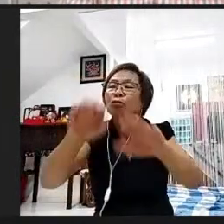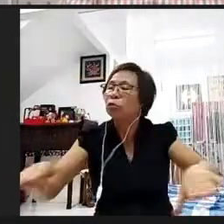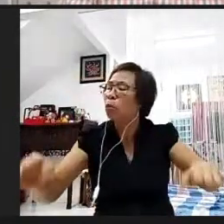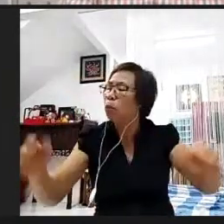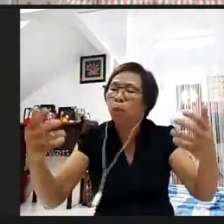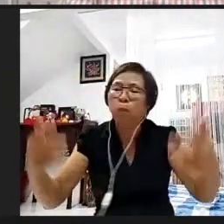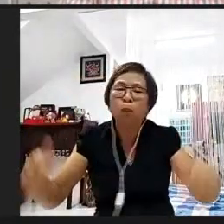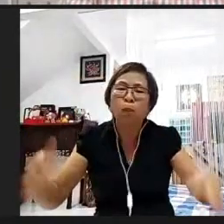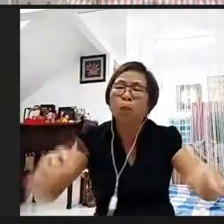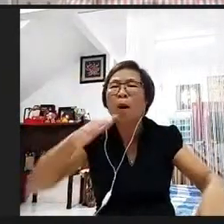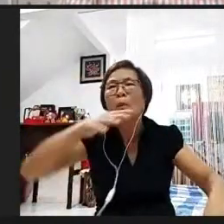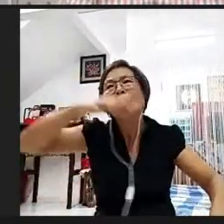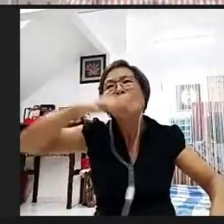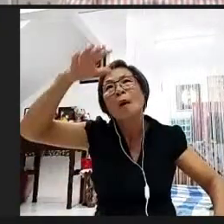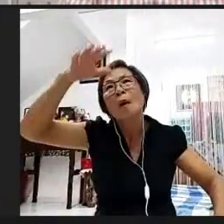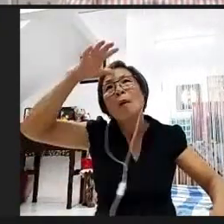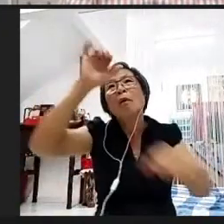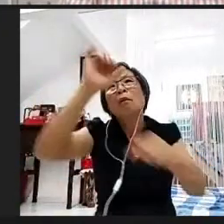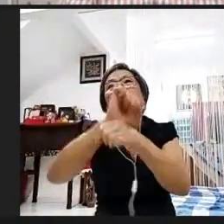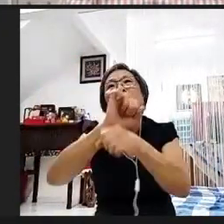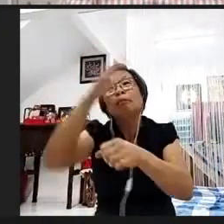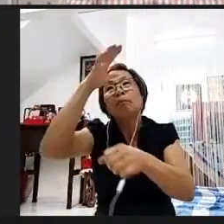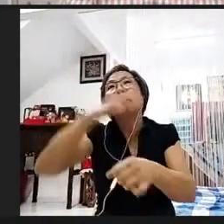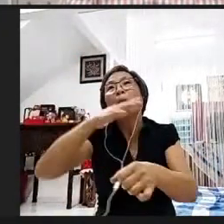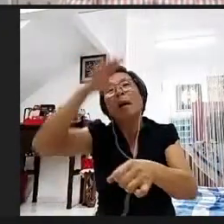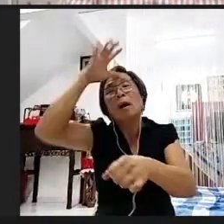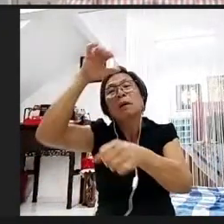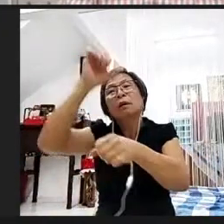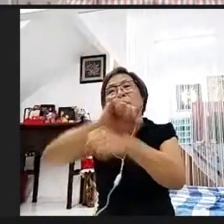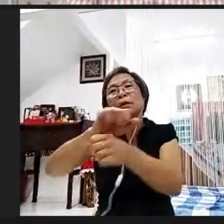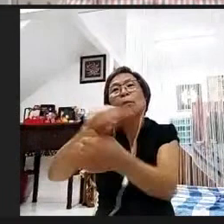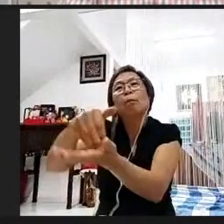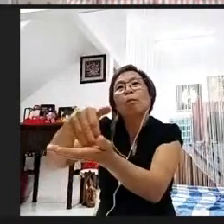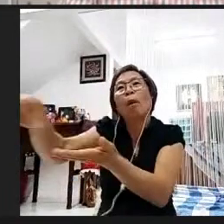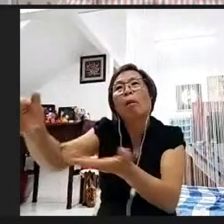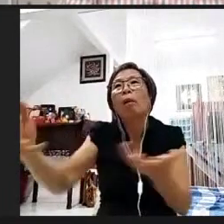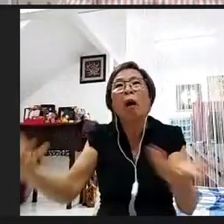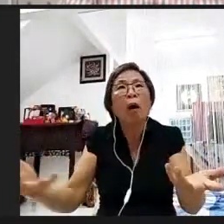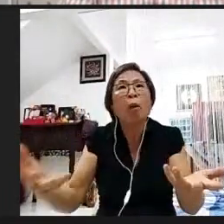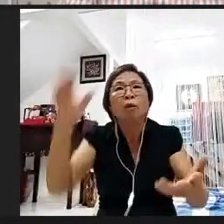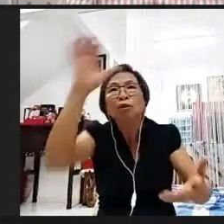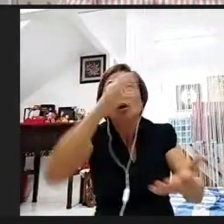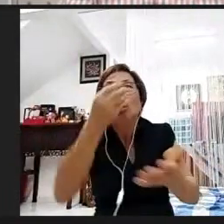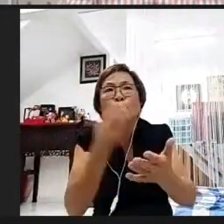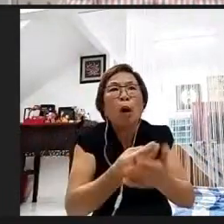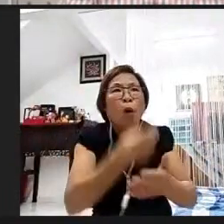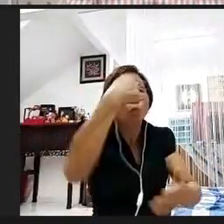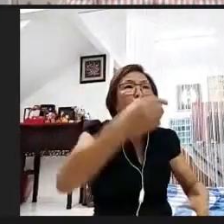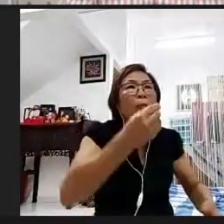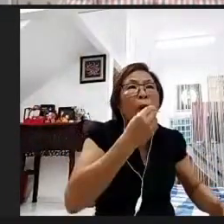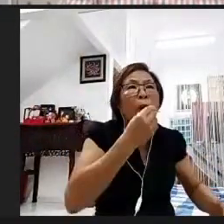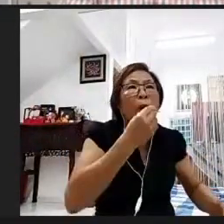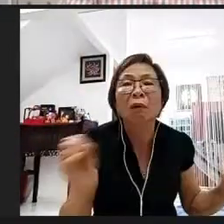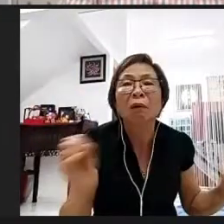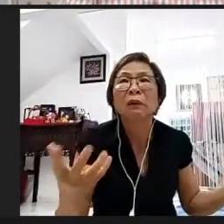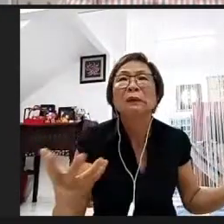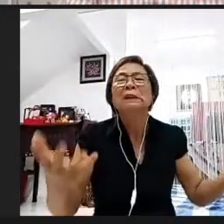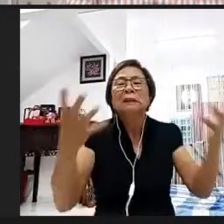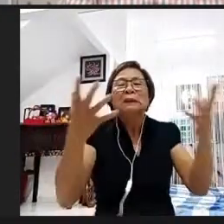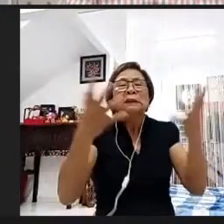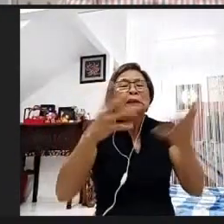The parents who have lost their jobs were worried on how to place the next plate of rice on the table. Such were the